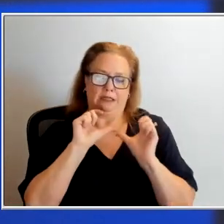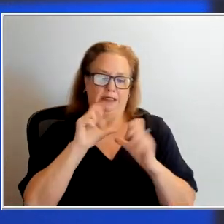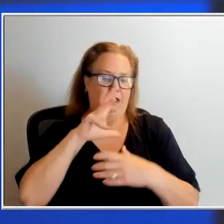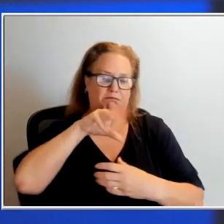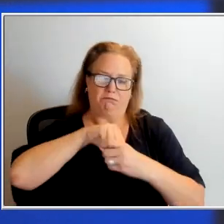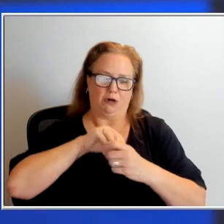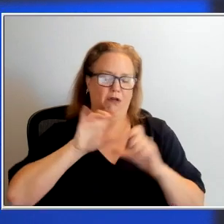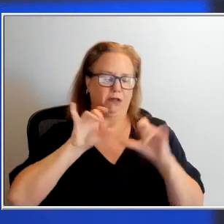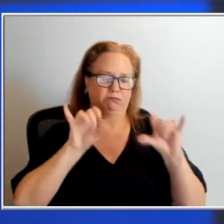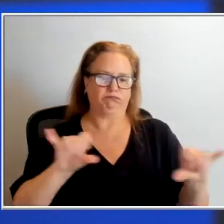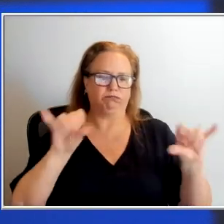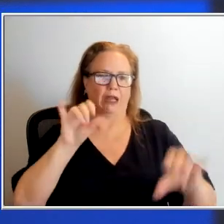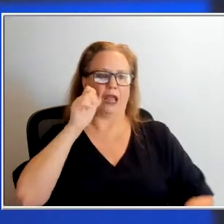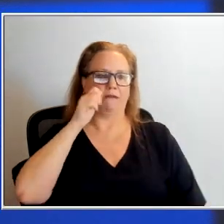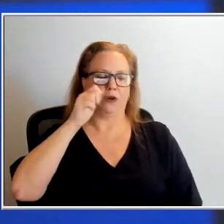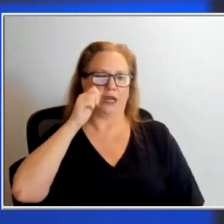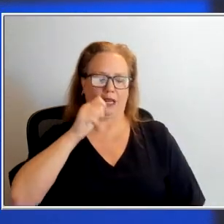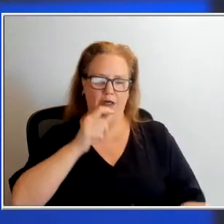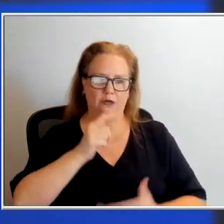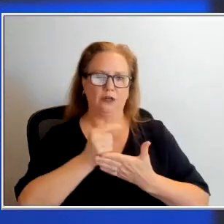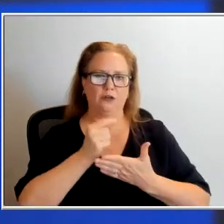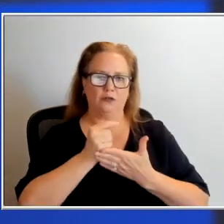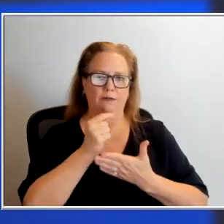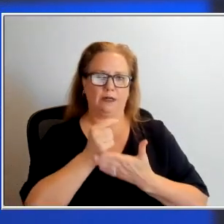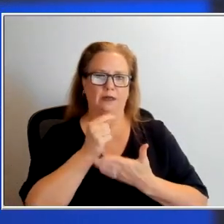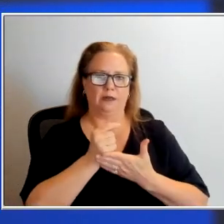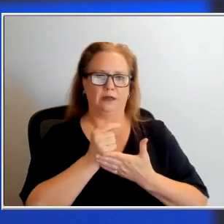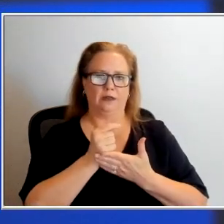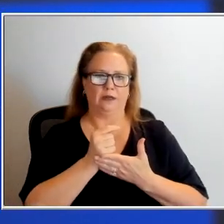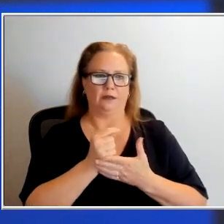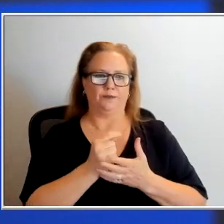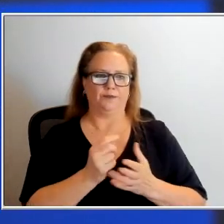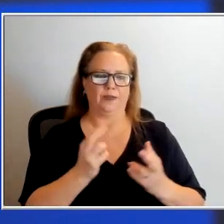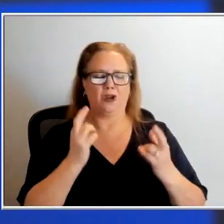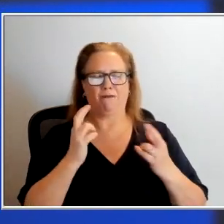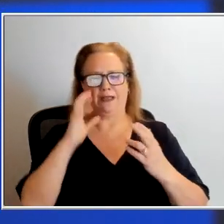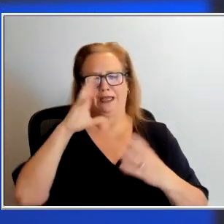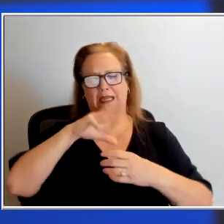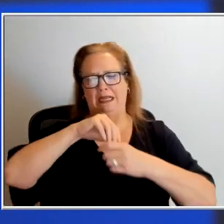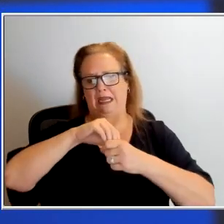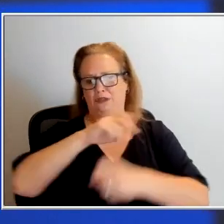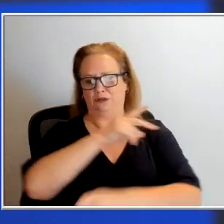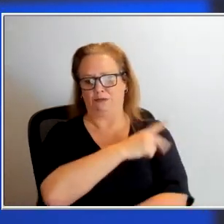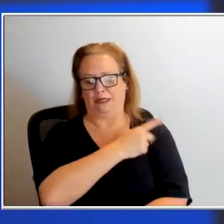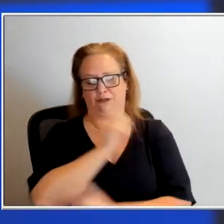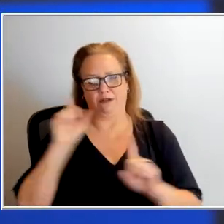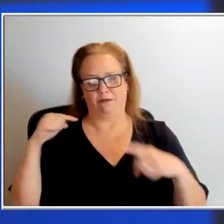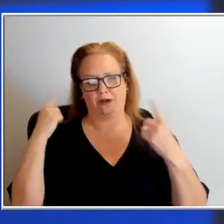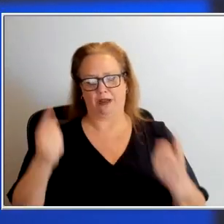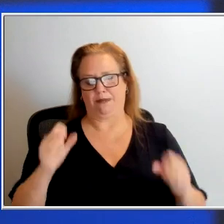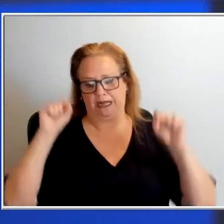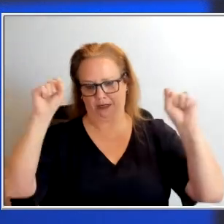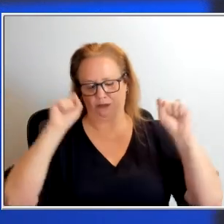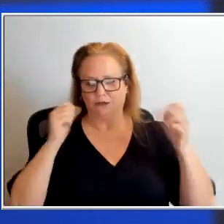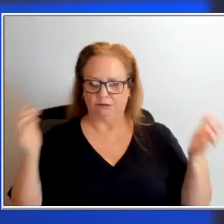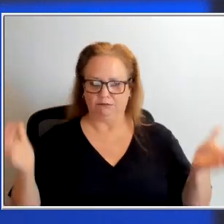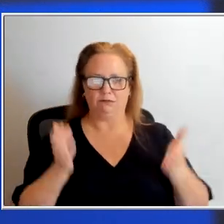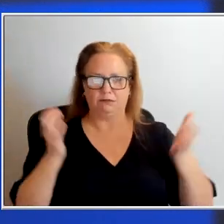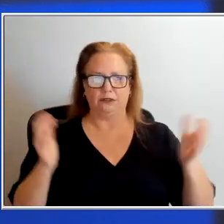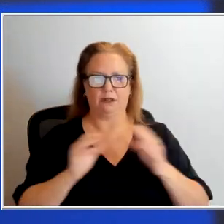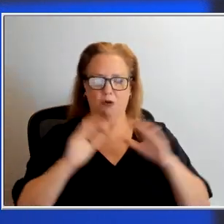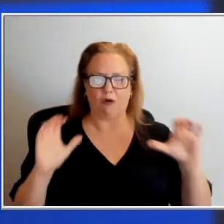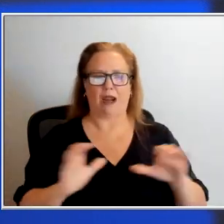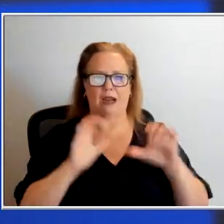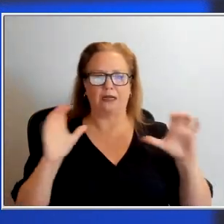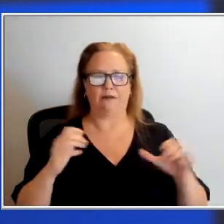routine during treatment, and also try to hopefully engage those patients who haven't been exercising to do what they like so they can become more active and give them a better